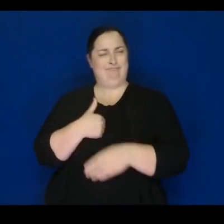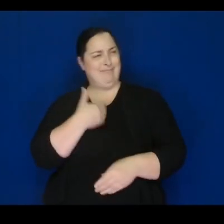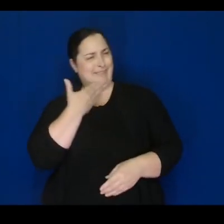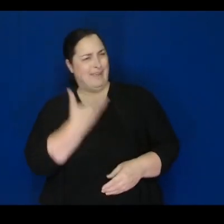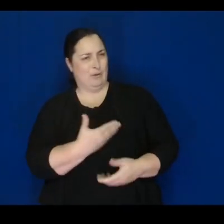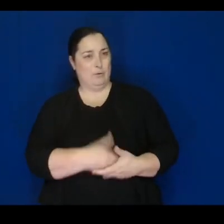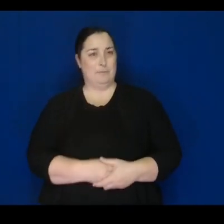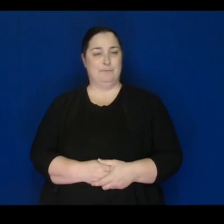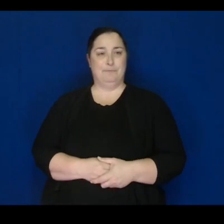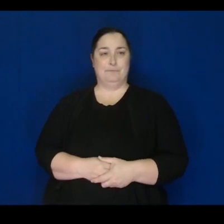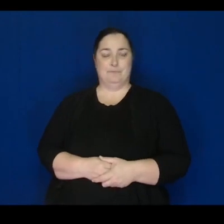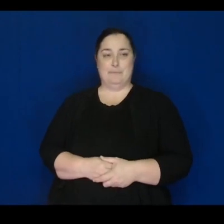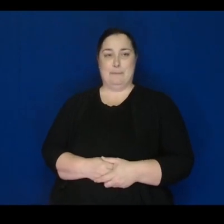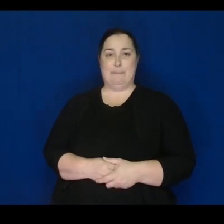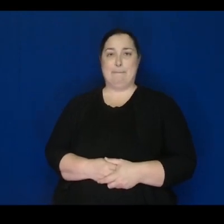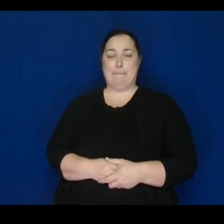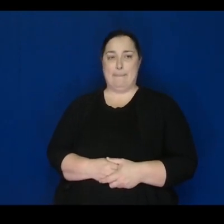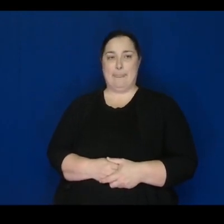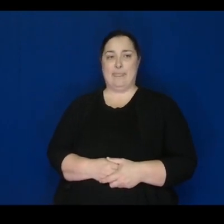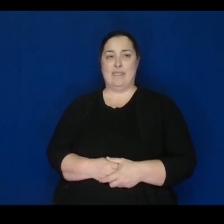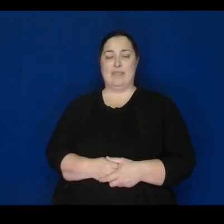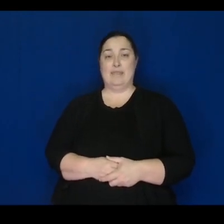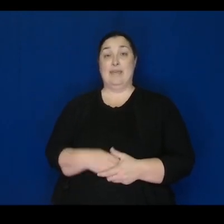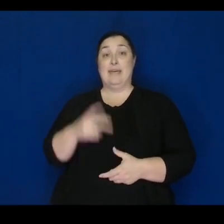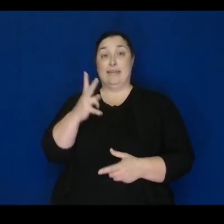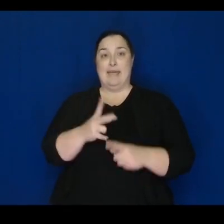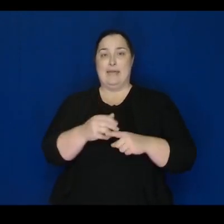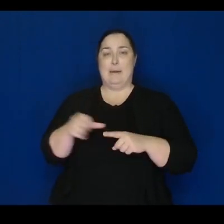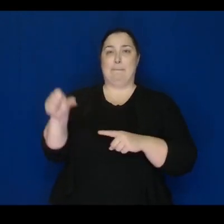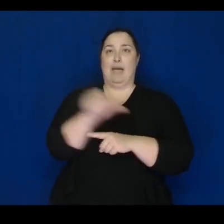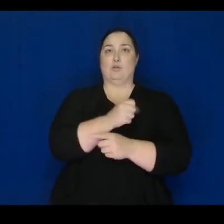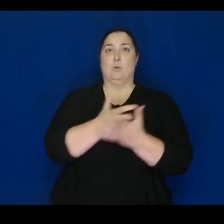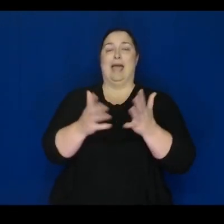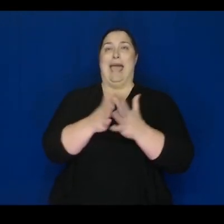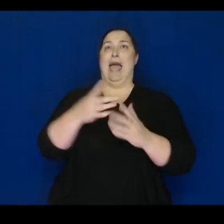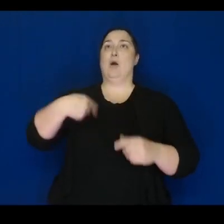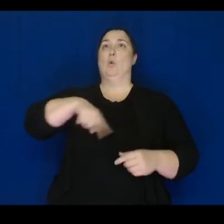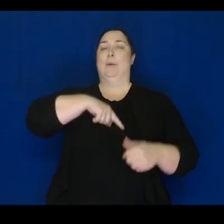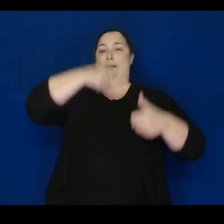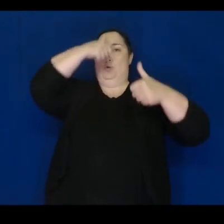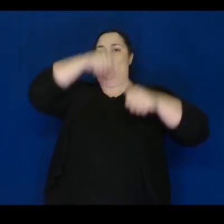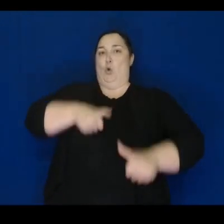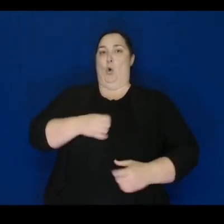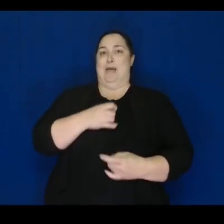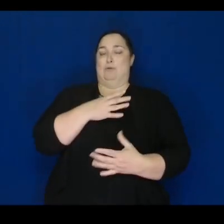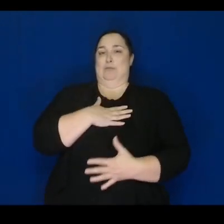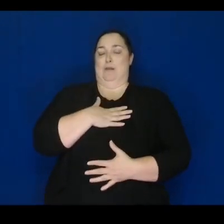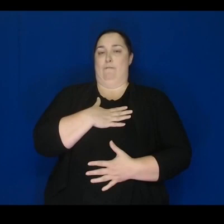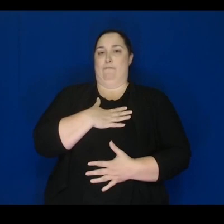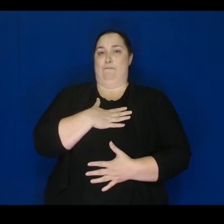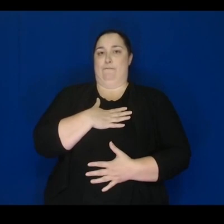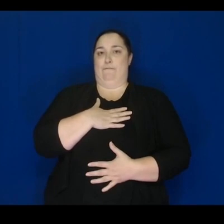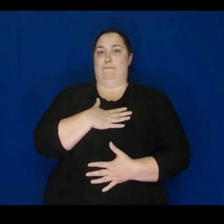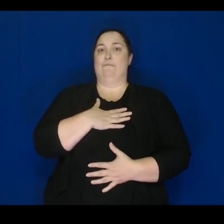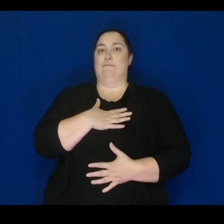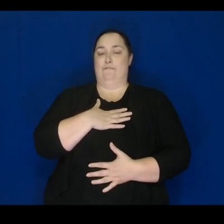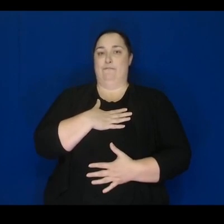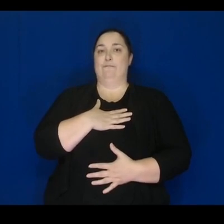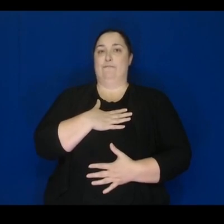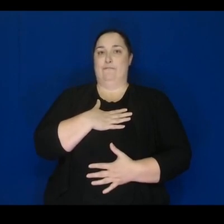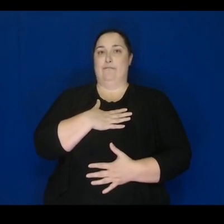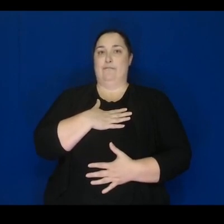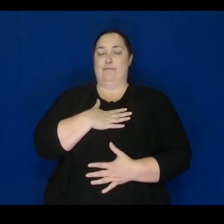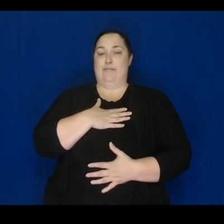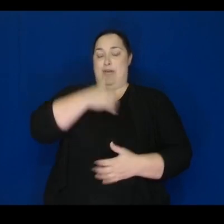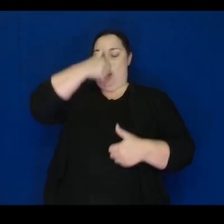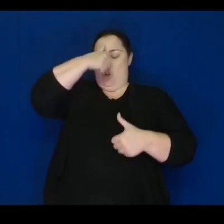is all going back to how do we know ourselves? How are we being? How are we doing? Knowing, being and